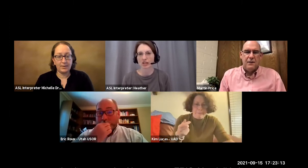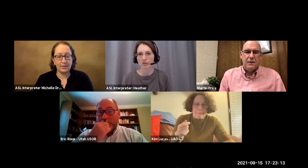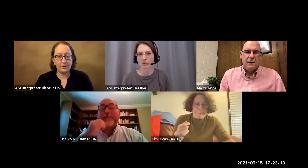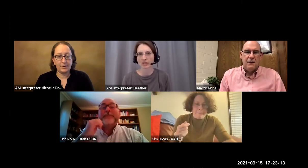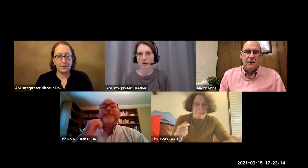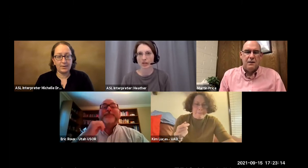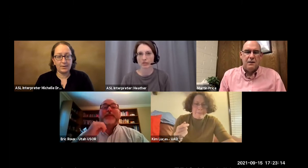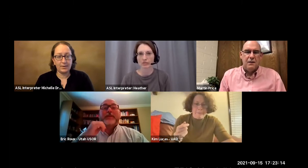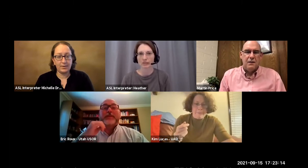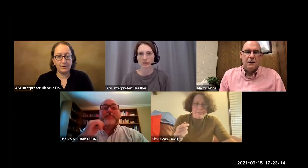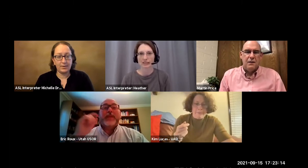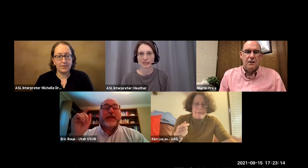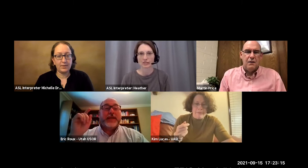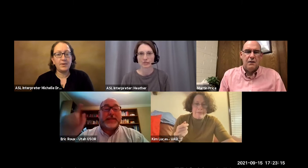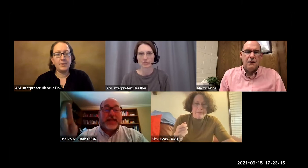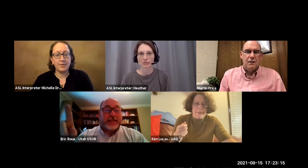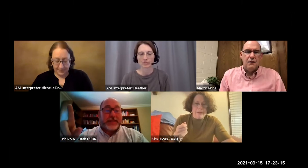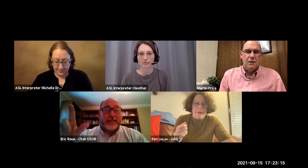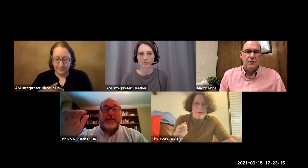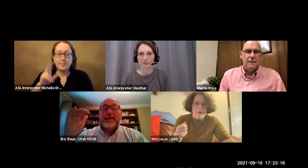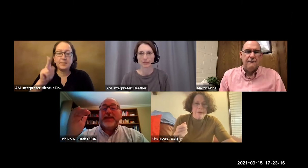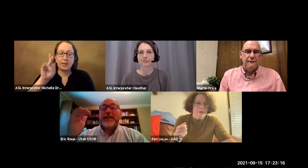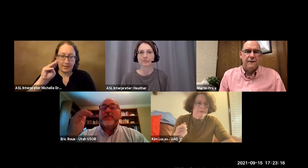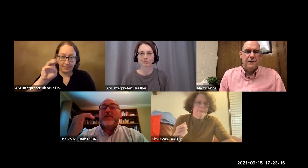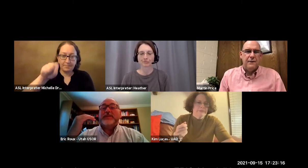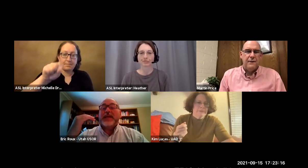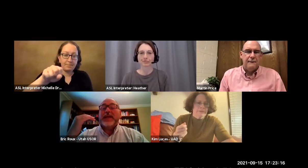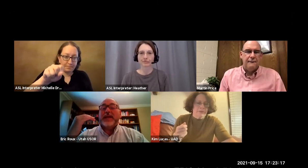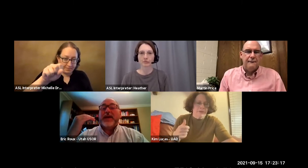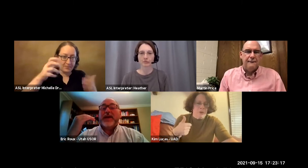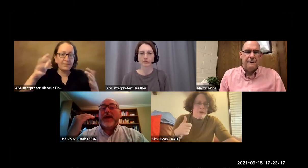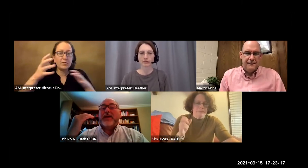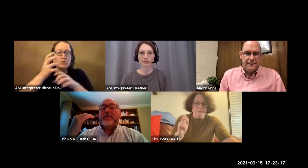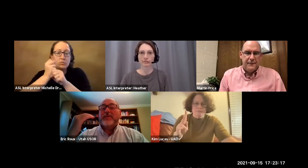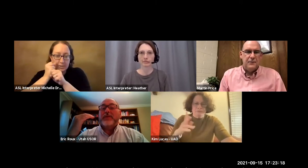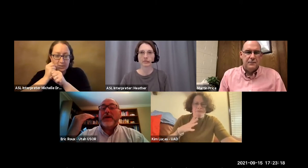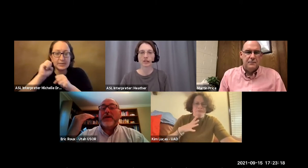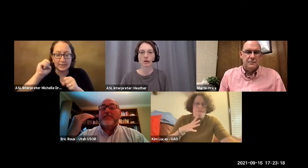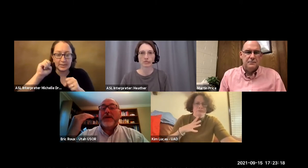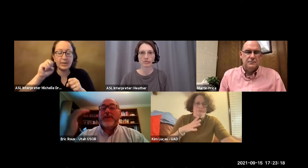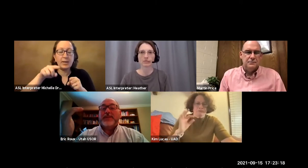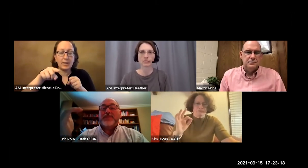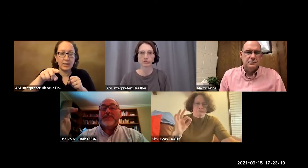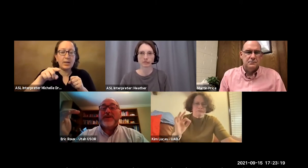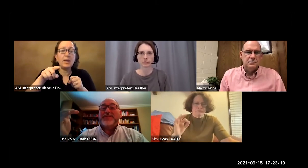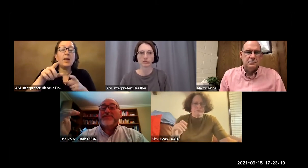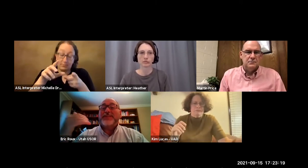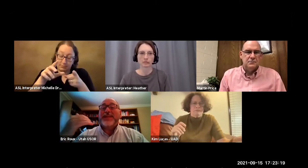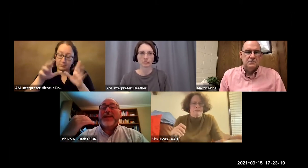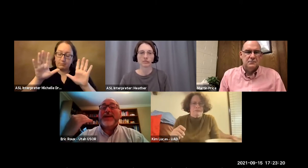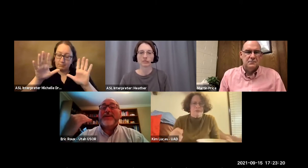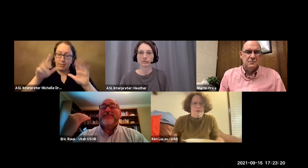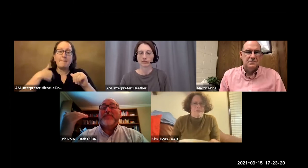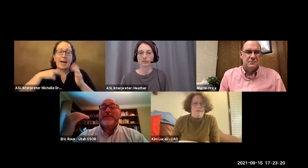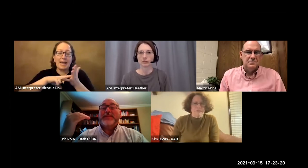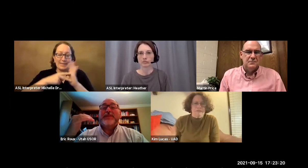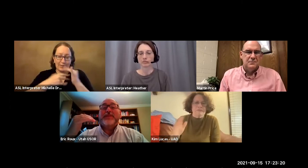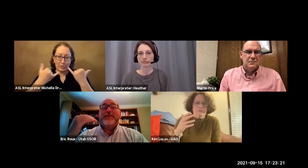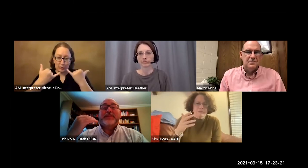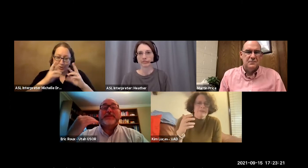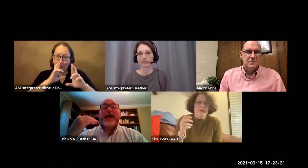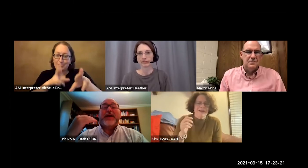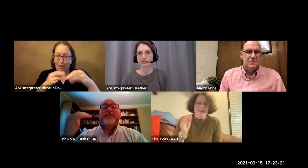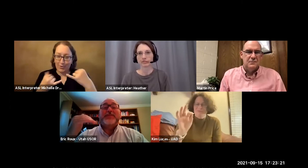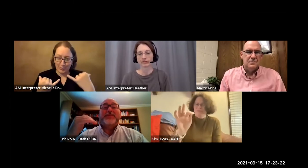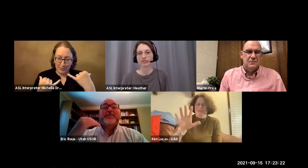make sure that it was received by you. Yes, I did. It was I Okay. Meant to respond to you today. I got very busy, but